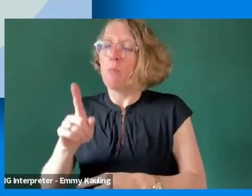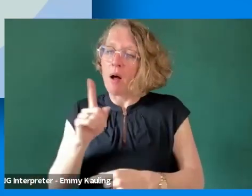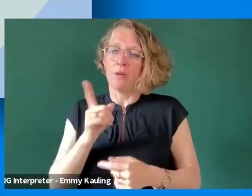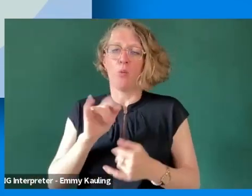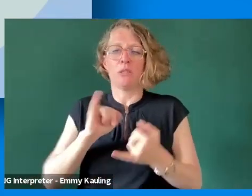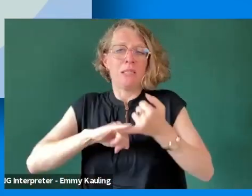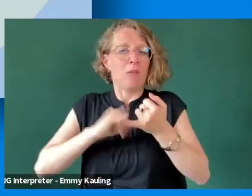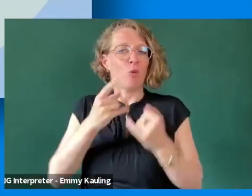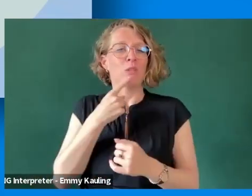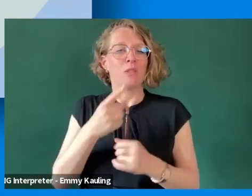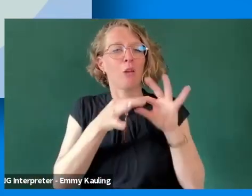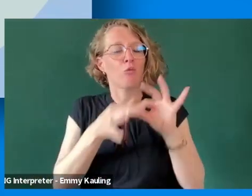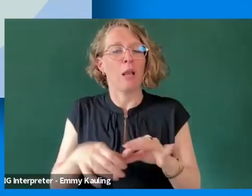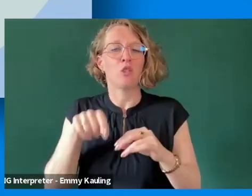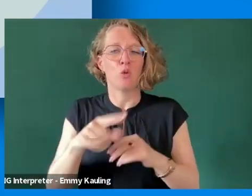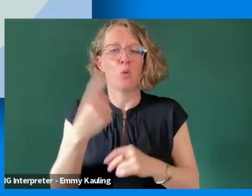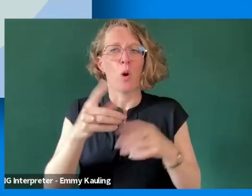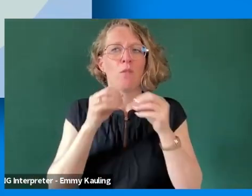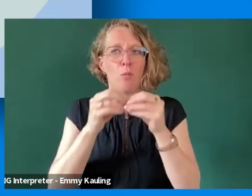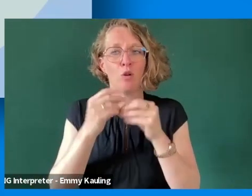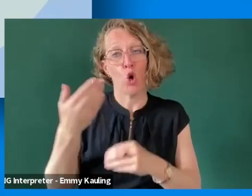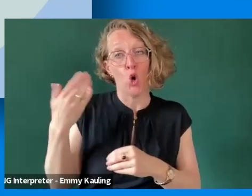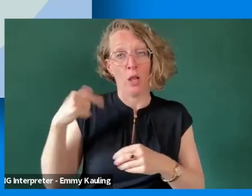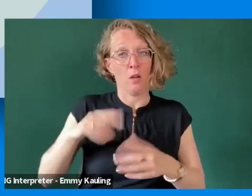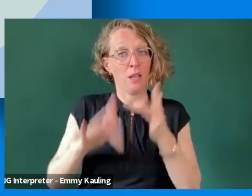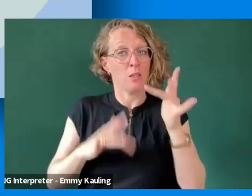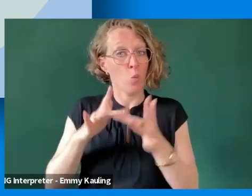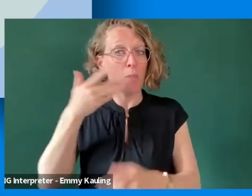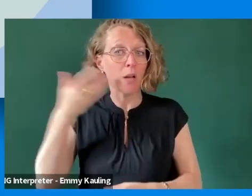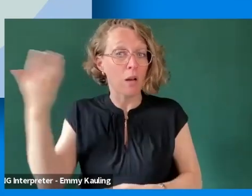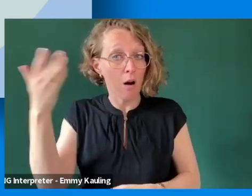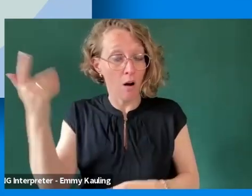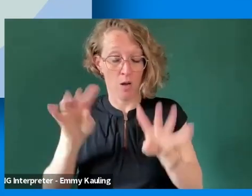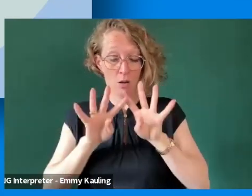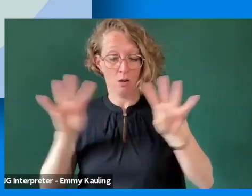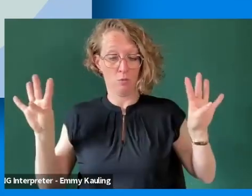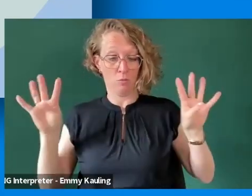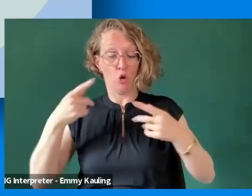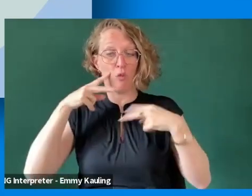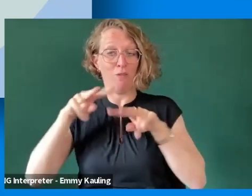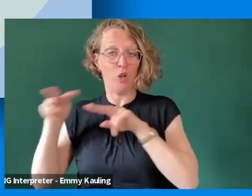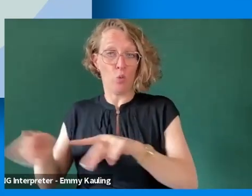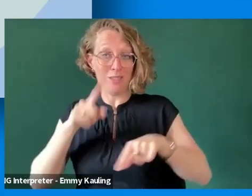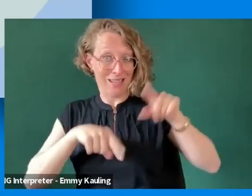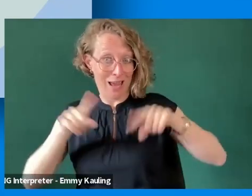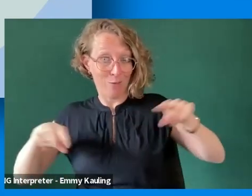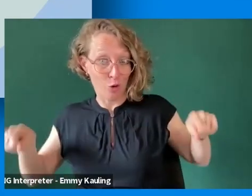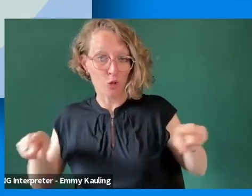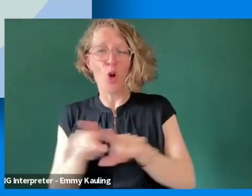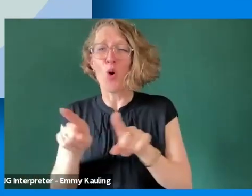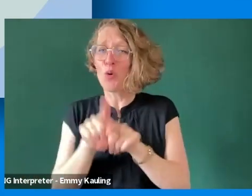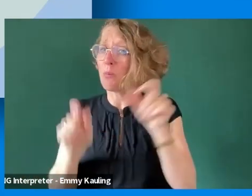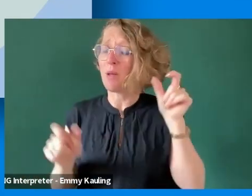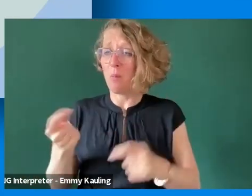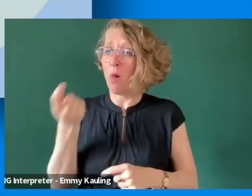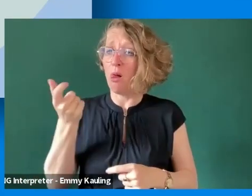making in relation to one of the practices earlier in this webinar about recruiting a diverse group of reviewers, including those who are inexperienced